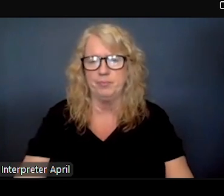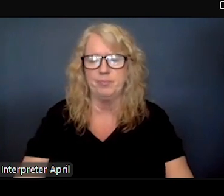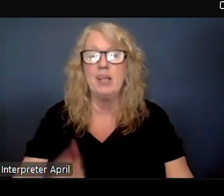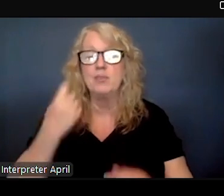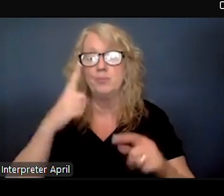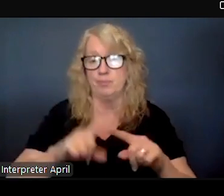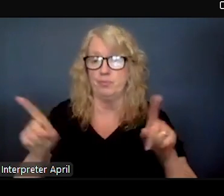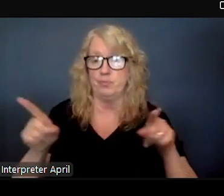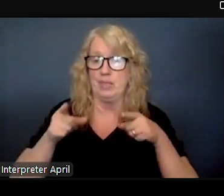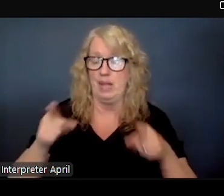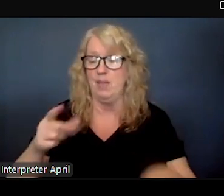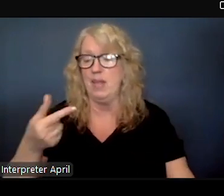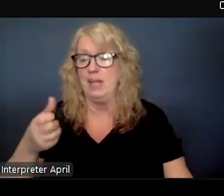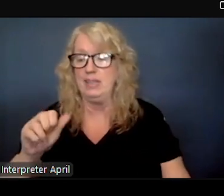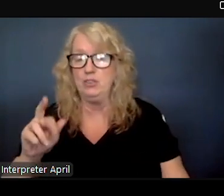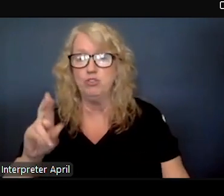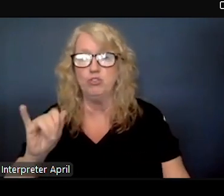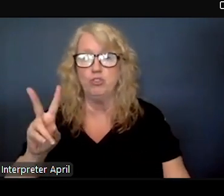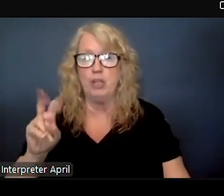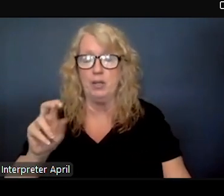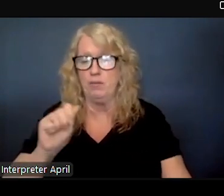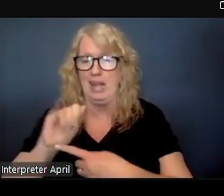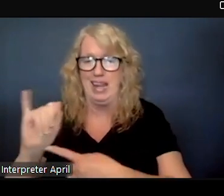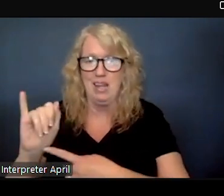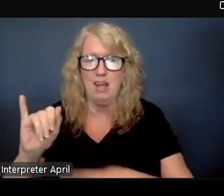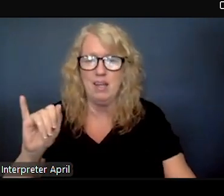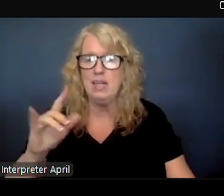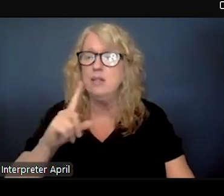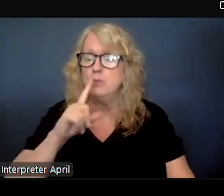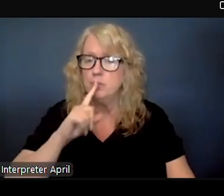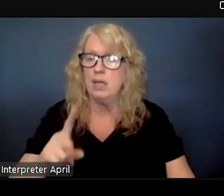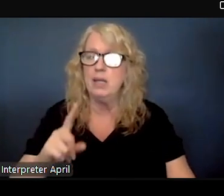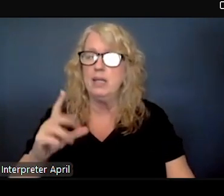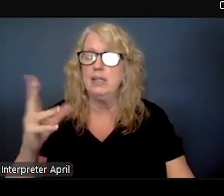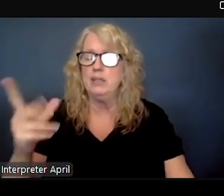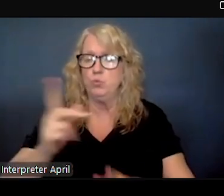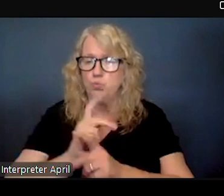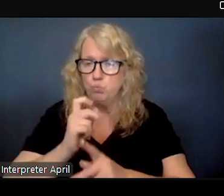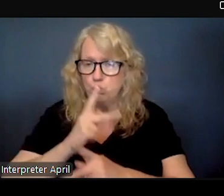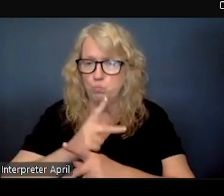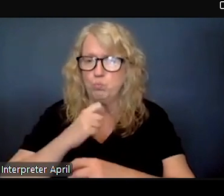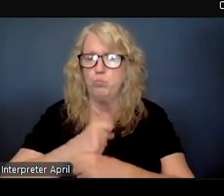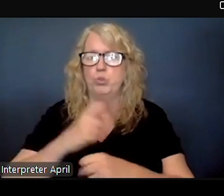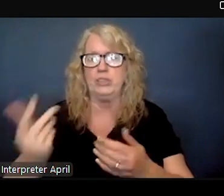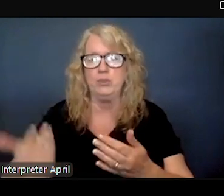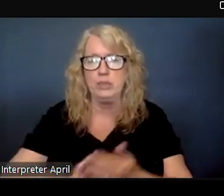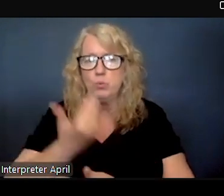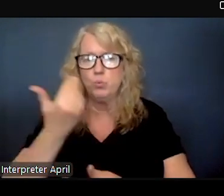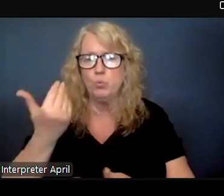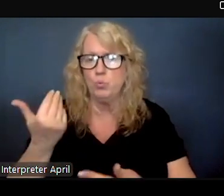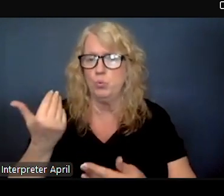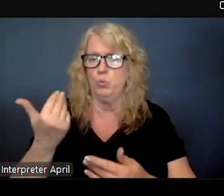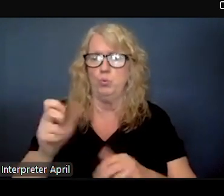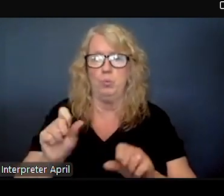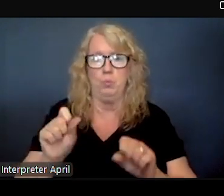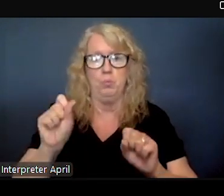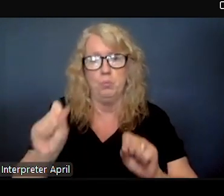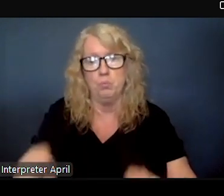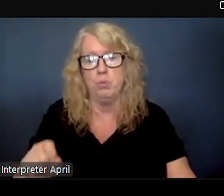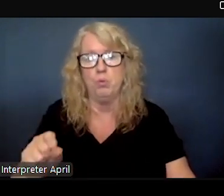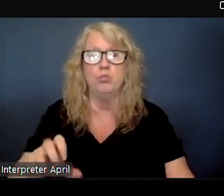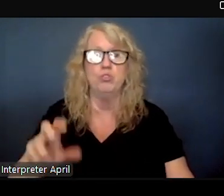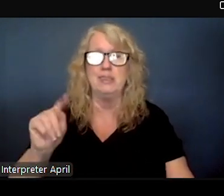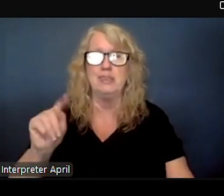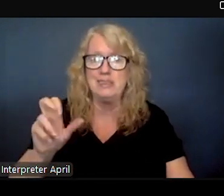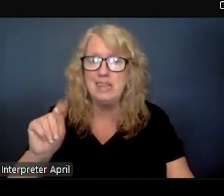difference between that and generative AI is generative AI is actually producing new potential text or